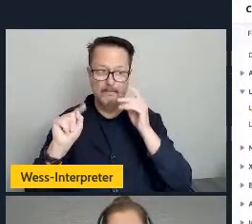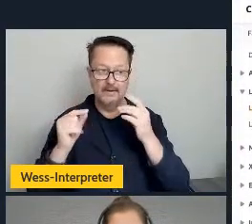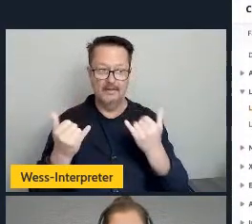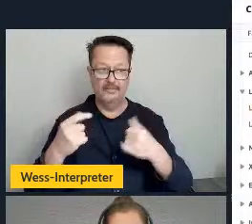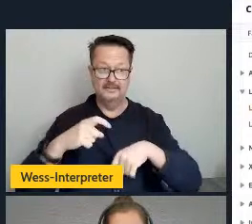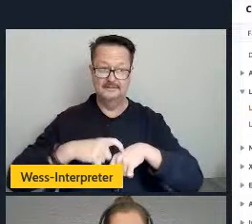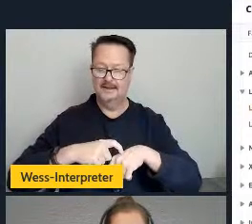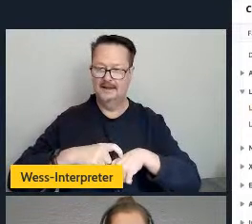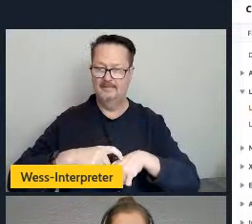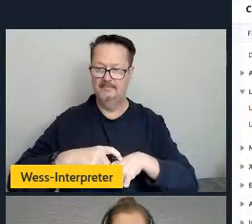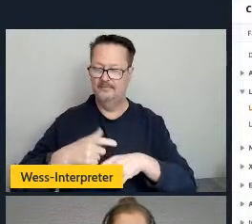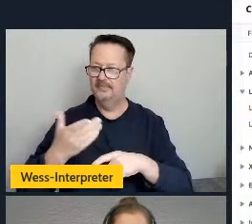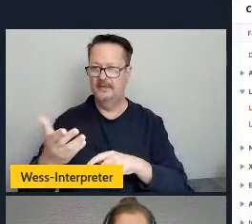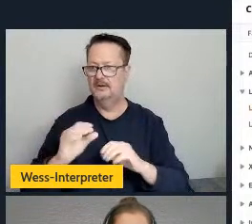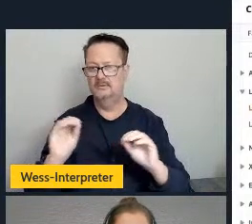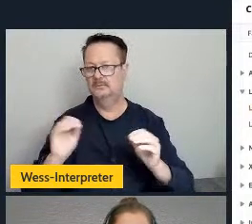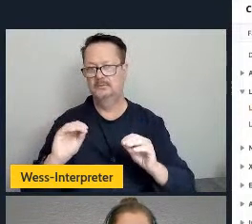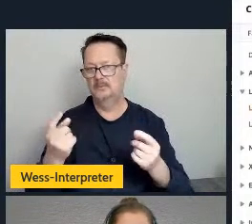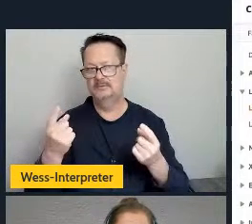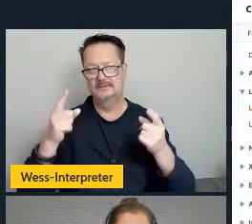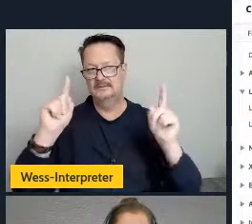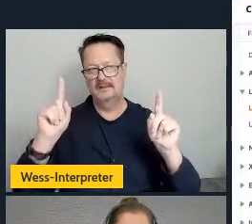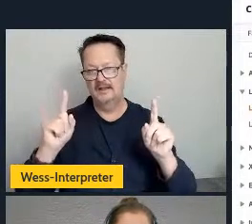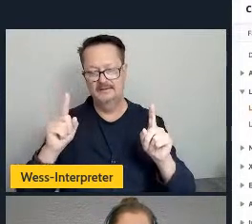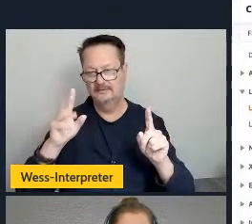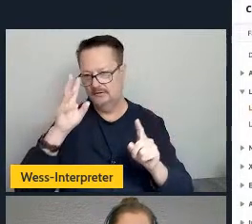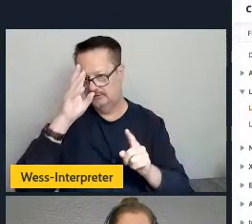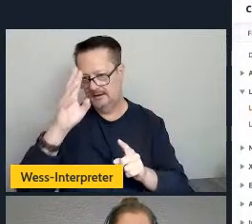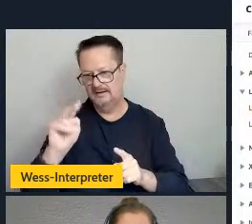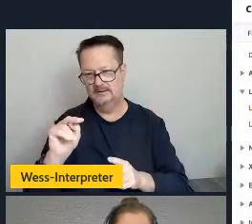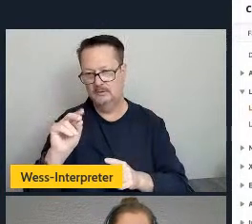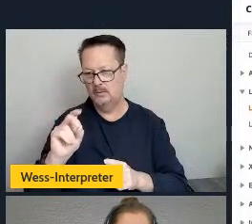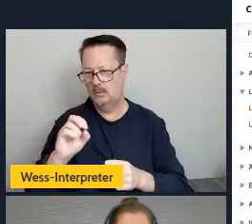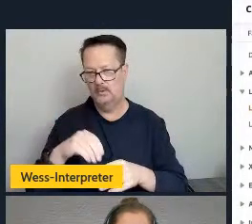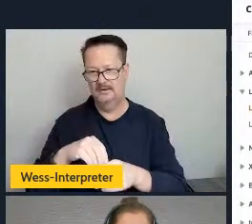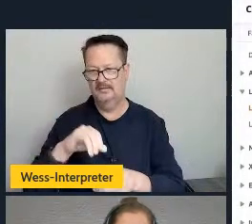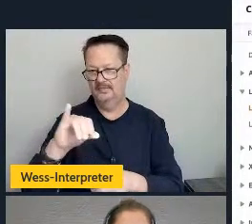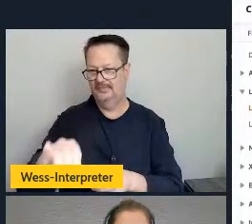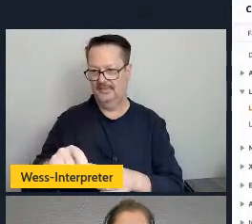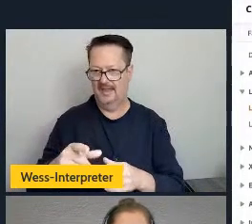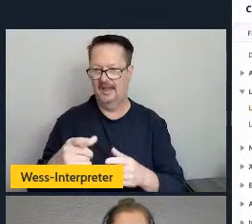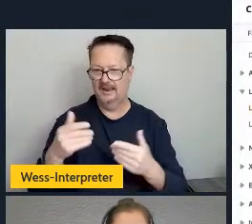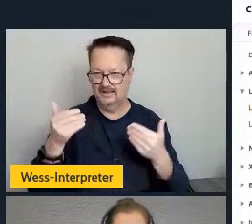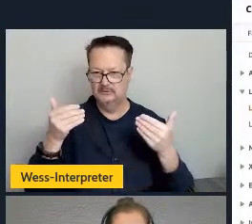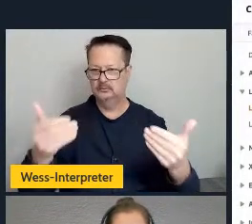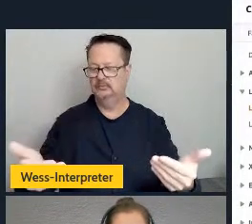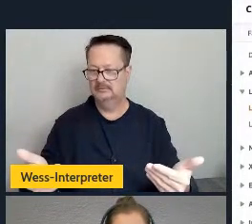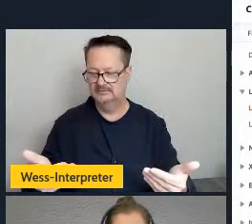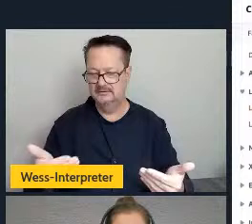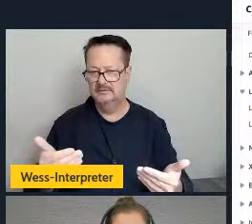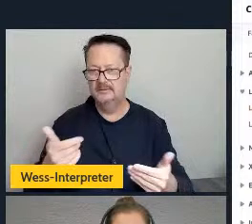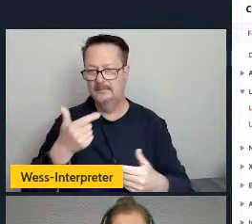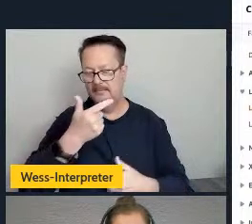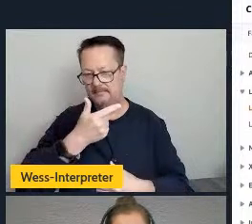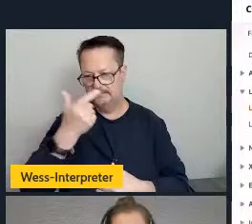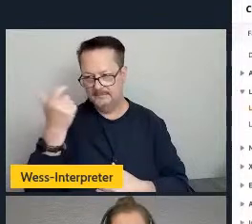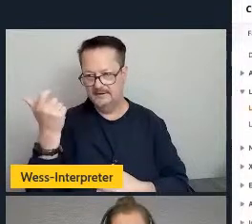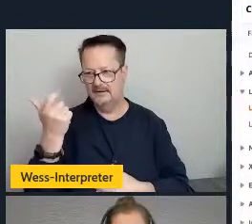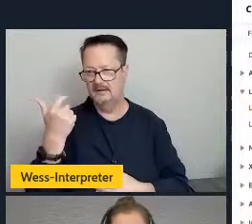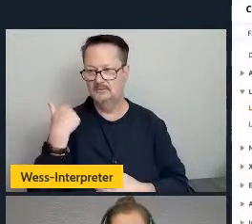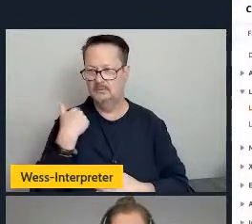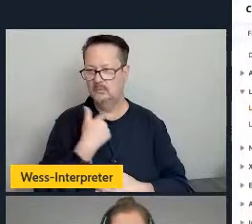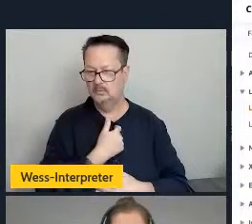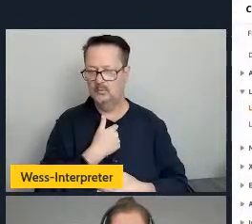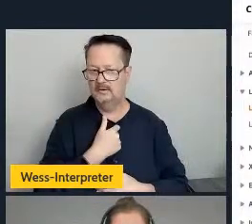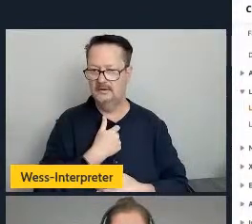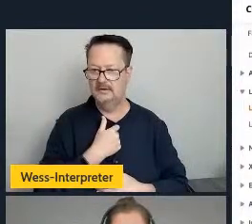time there's no successfully created node in this execution right here, because we